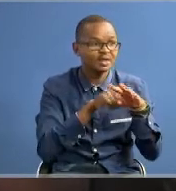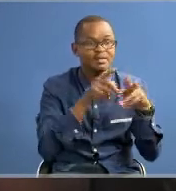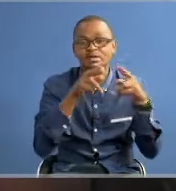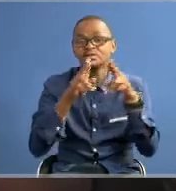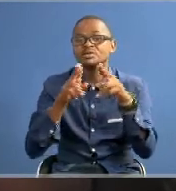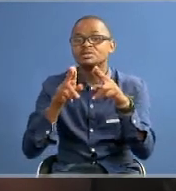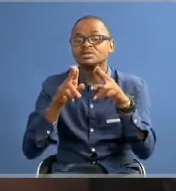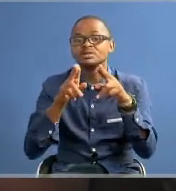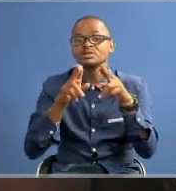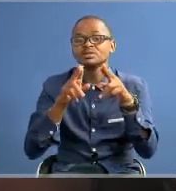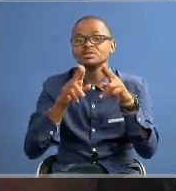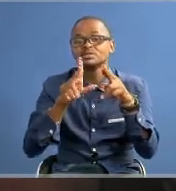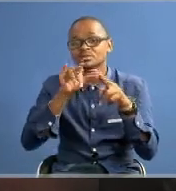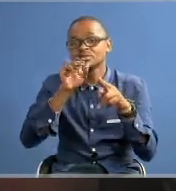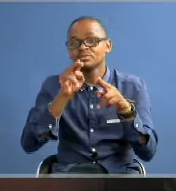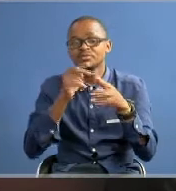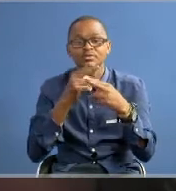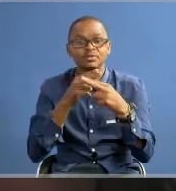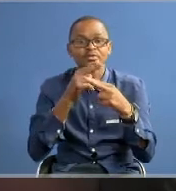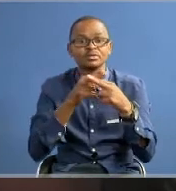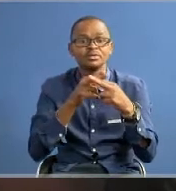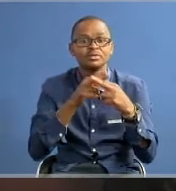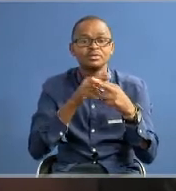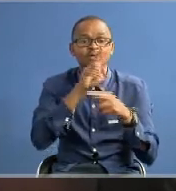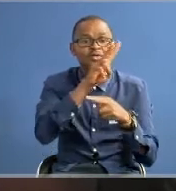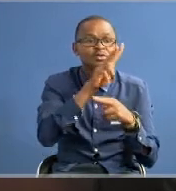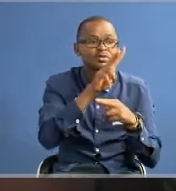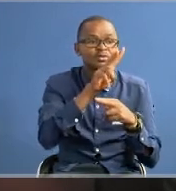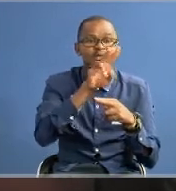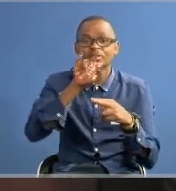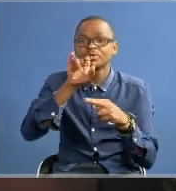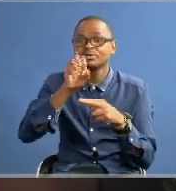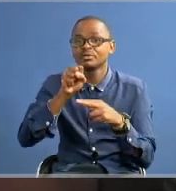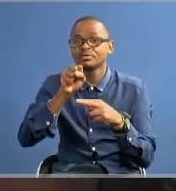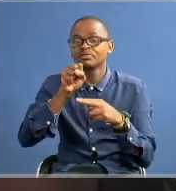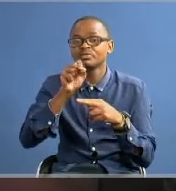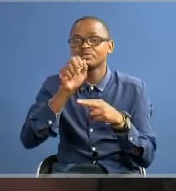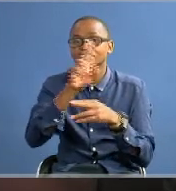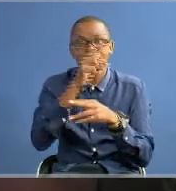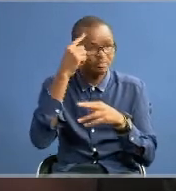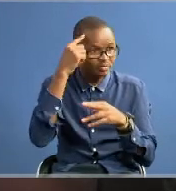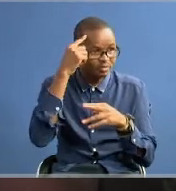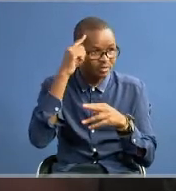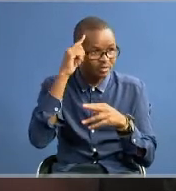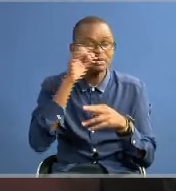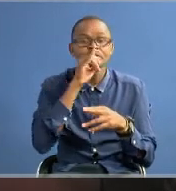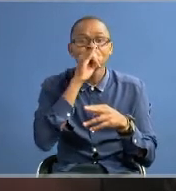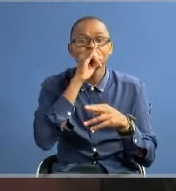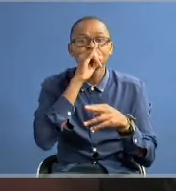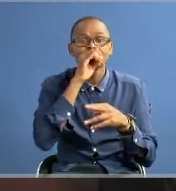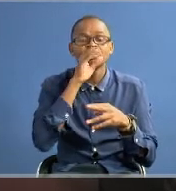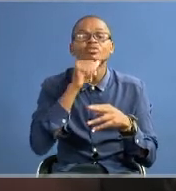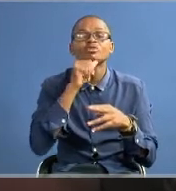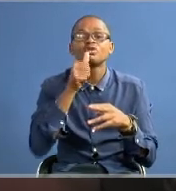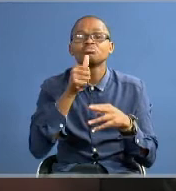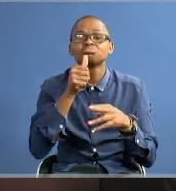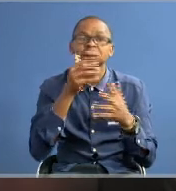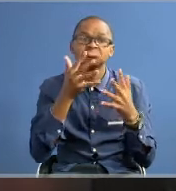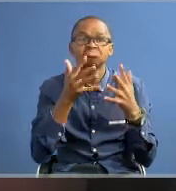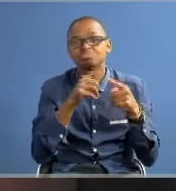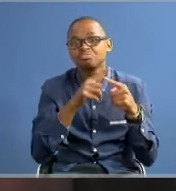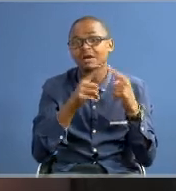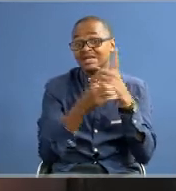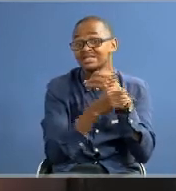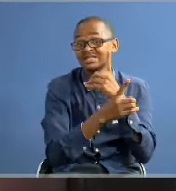the linear stuff, we call the 2D videos, we call them linear. When you're used to shooting linear, it's a bit, not a bit, but